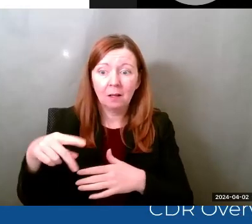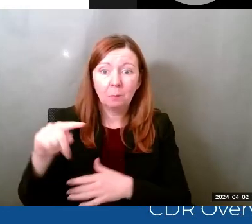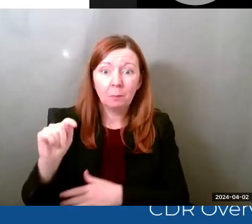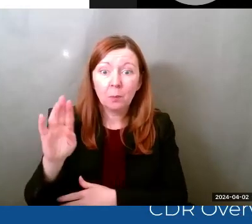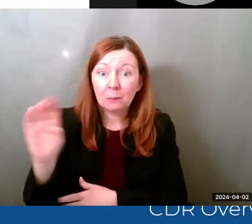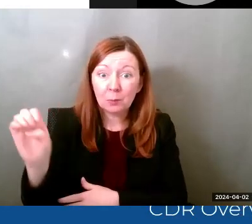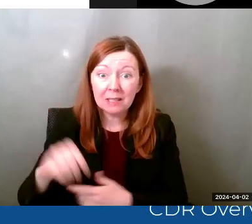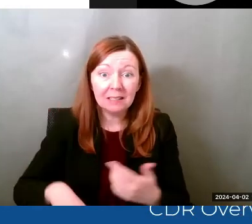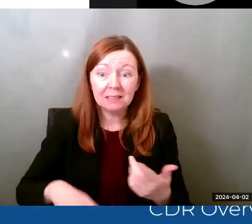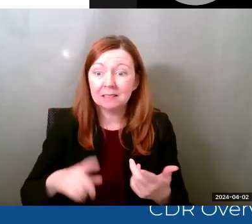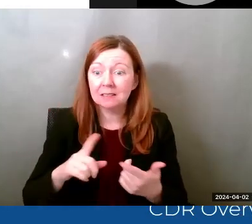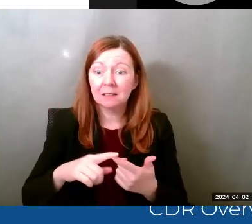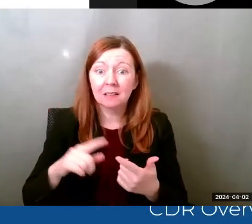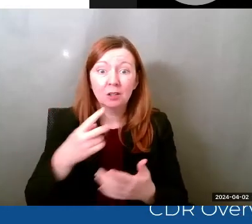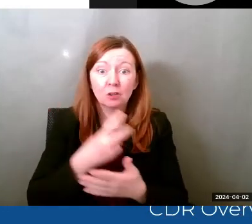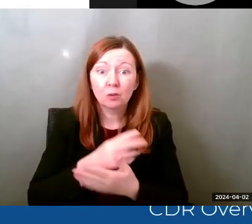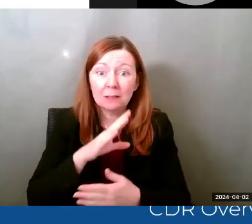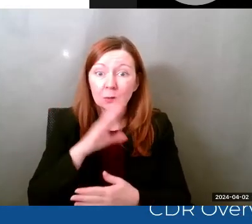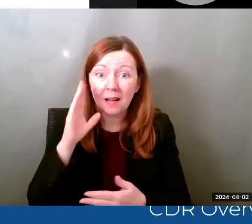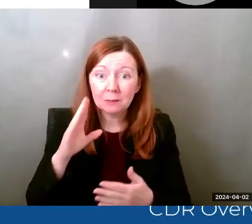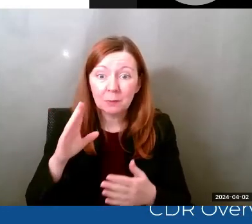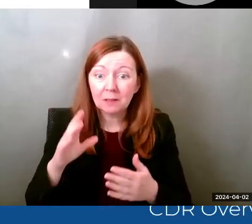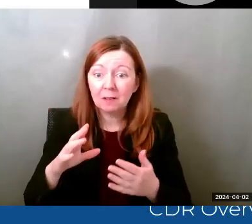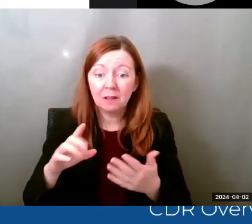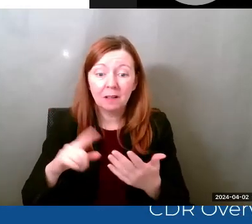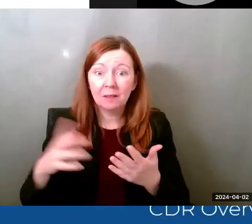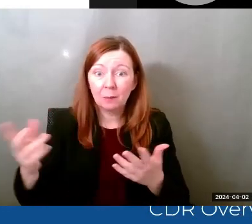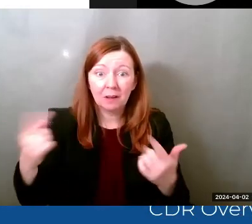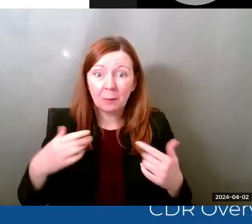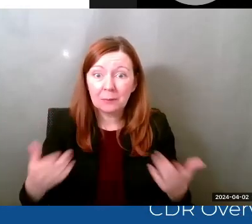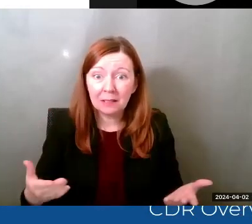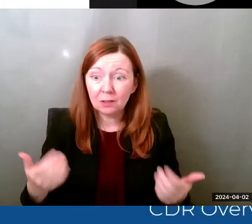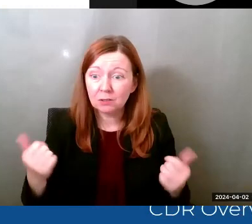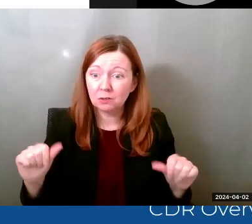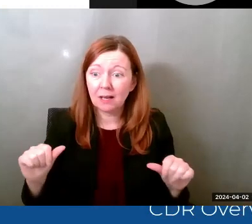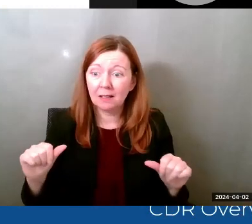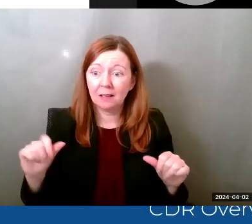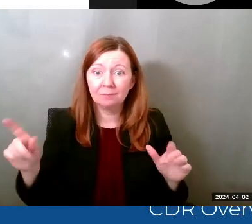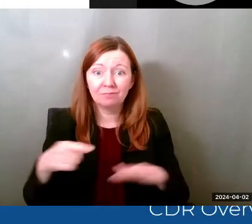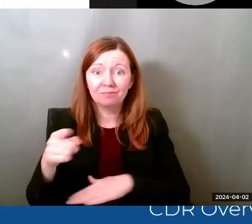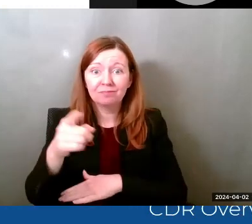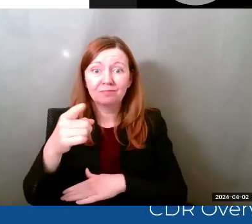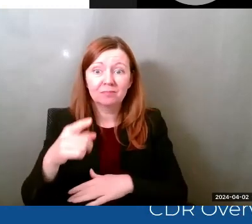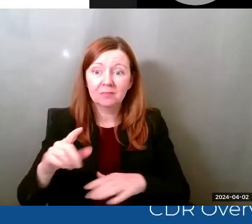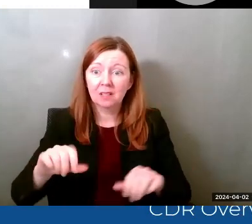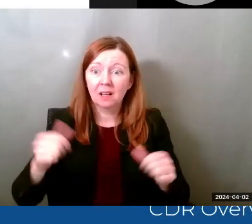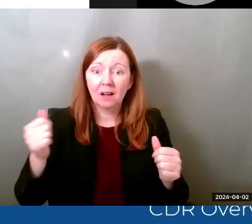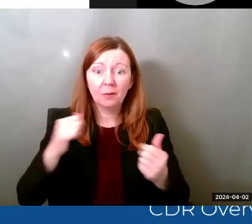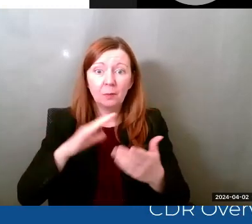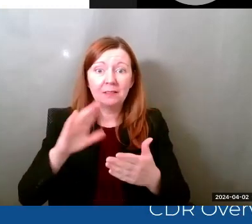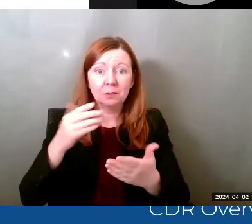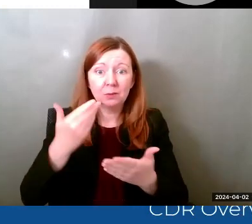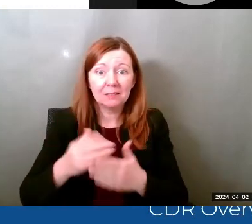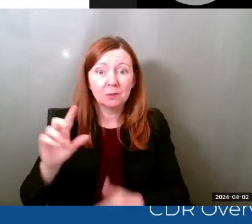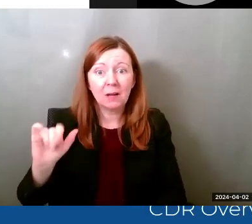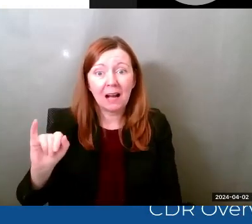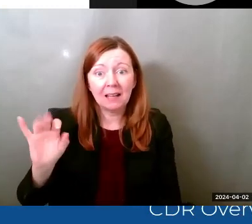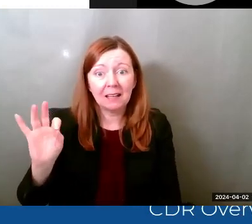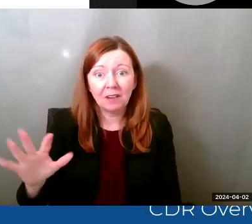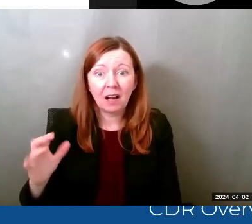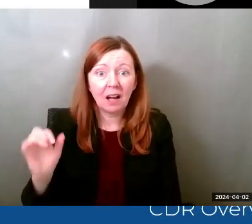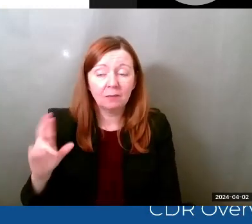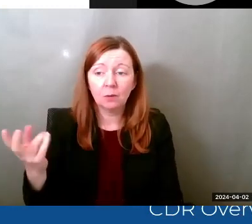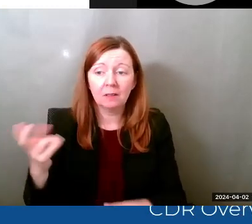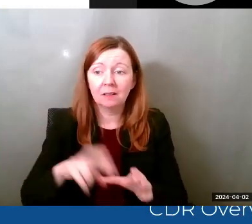cut through Graduate Hospital area. They're going to want to cut over here to try to get to other ways of getting on I-95 or getting